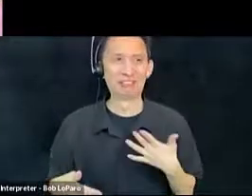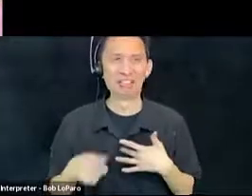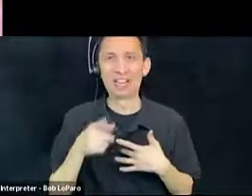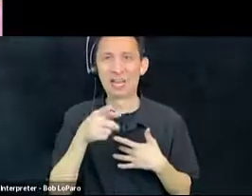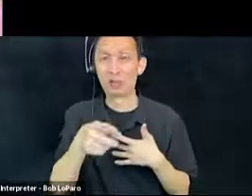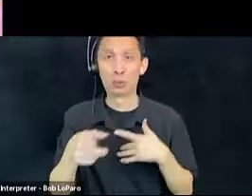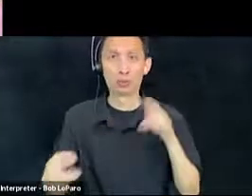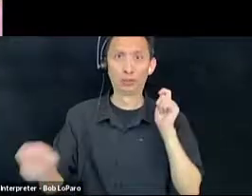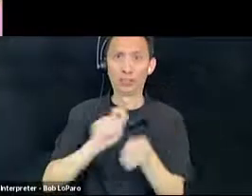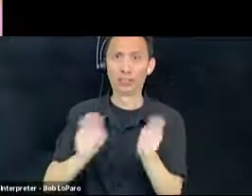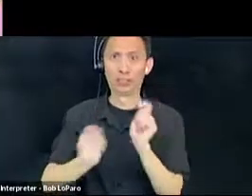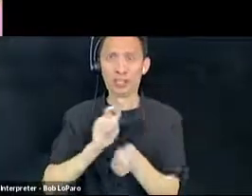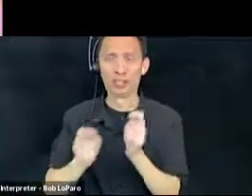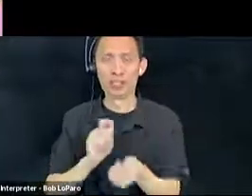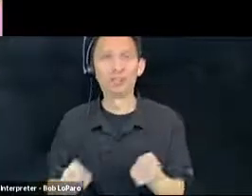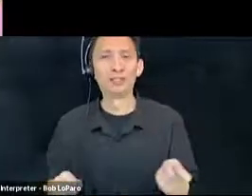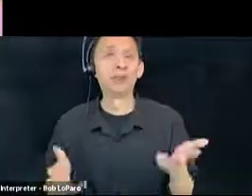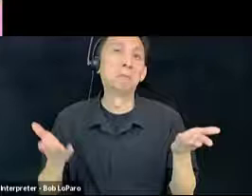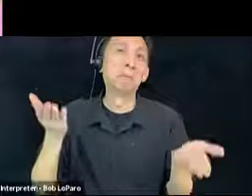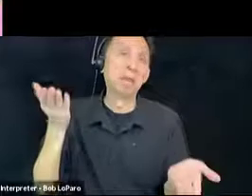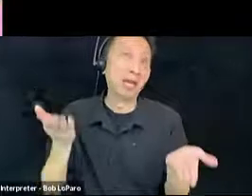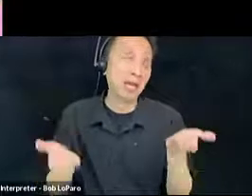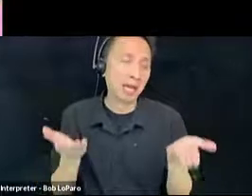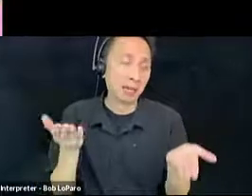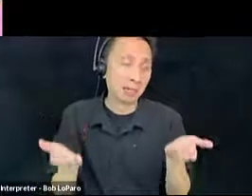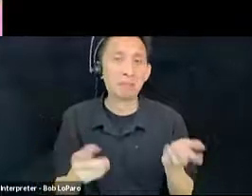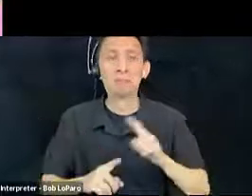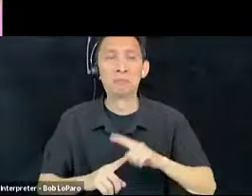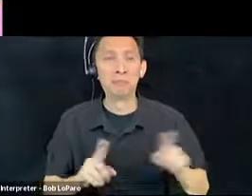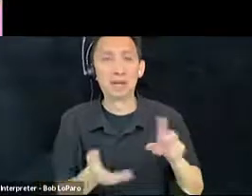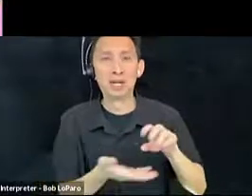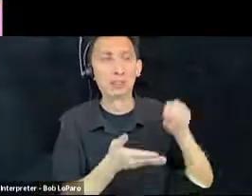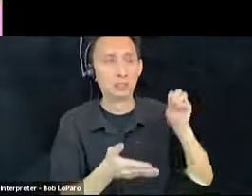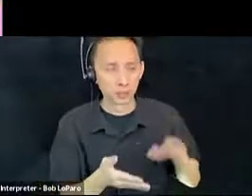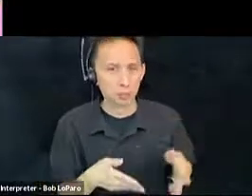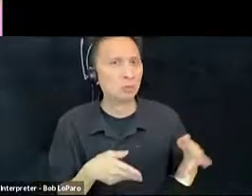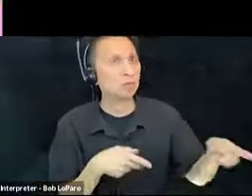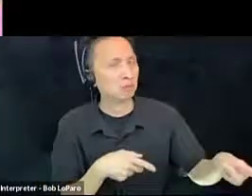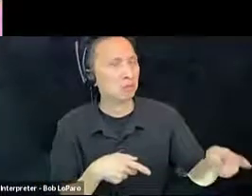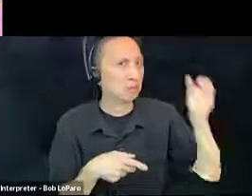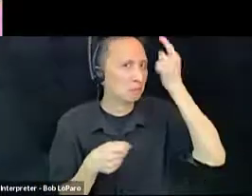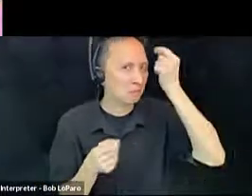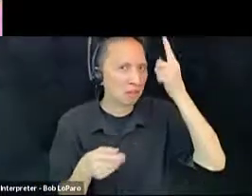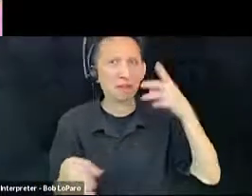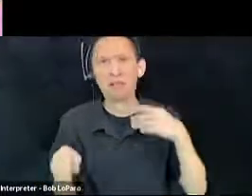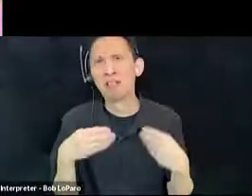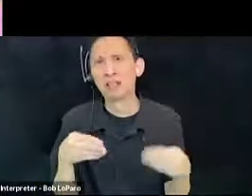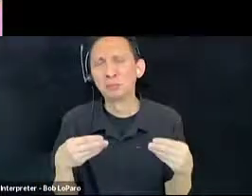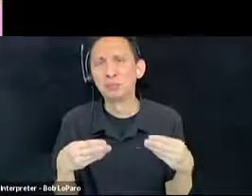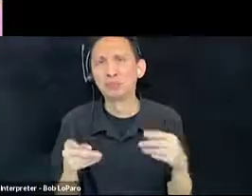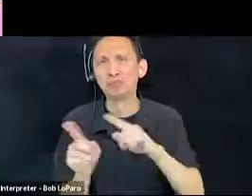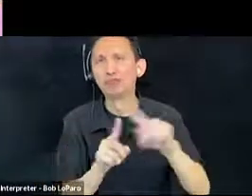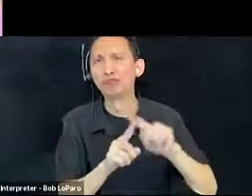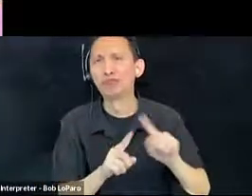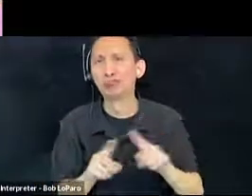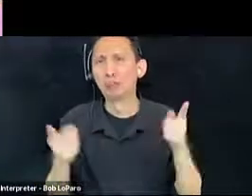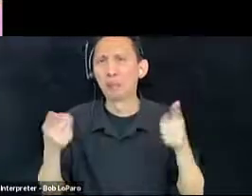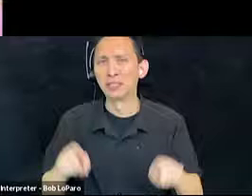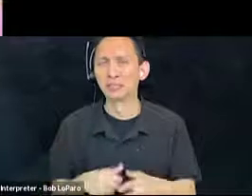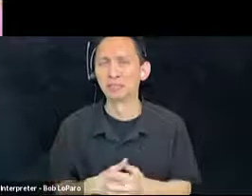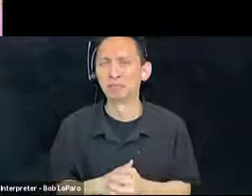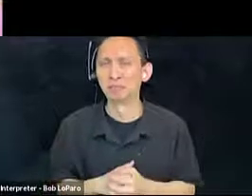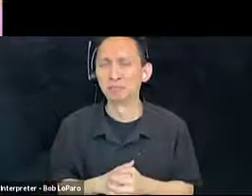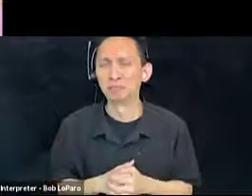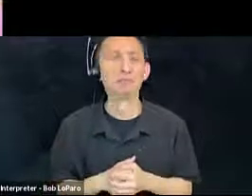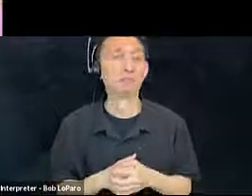things often, and you might be depending on the student as you're trying to perfect the system. But once you get